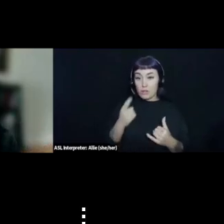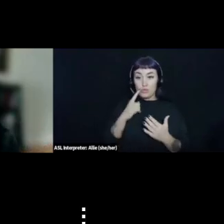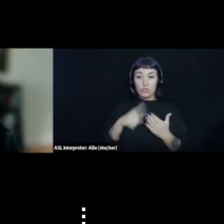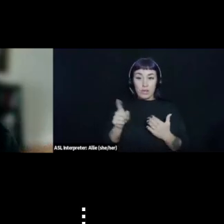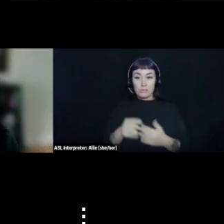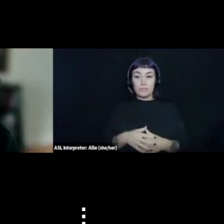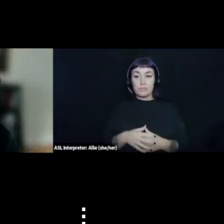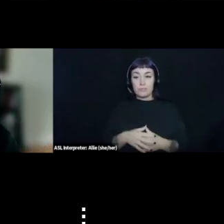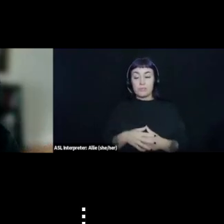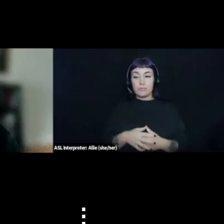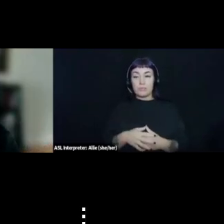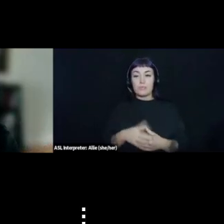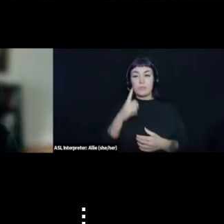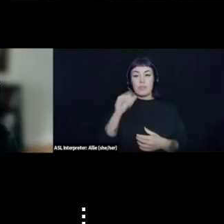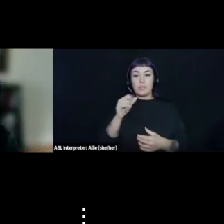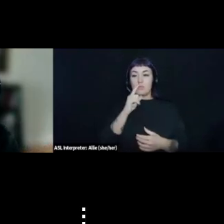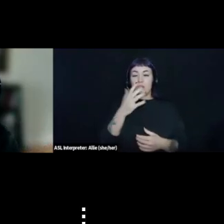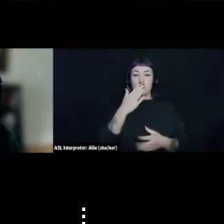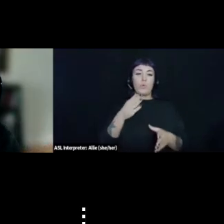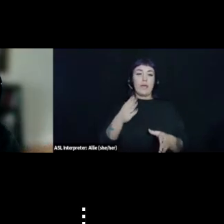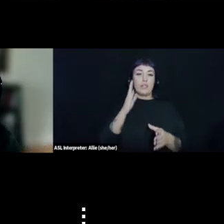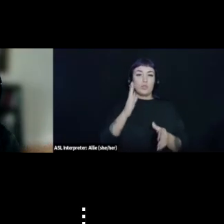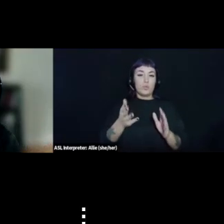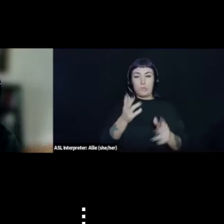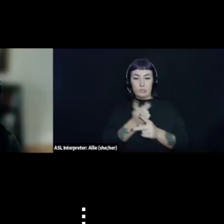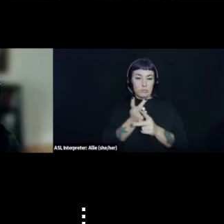check. But I think that that's a really good way of calibrating.